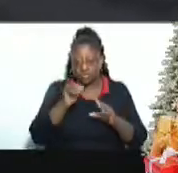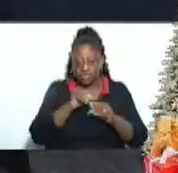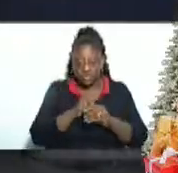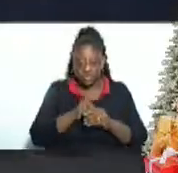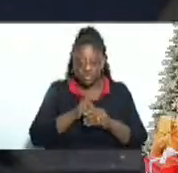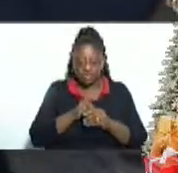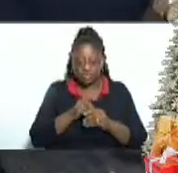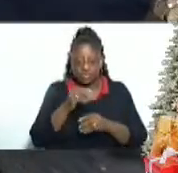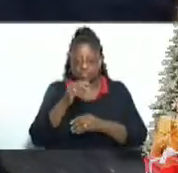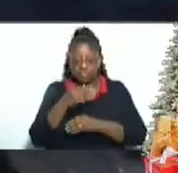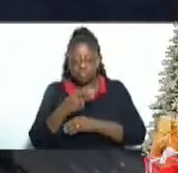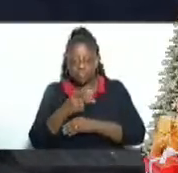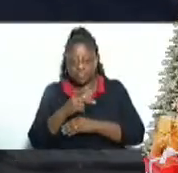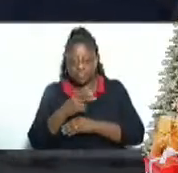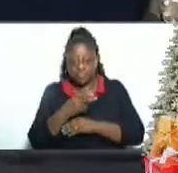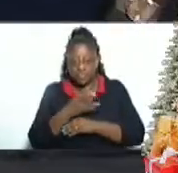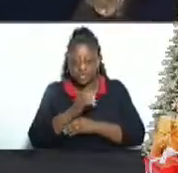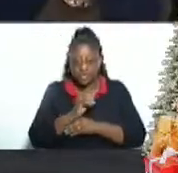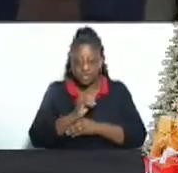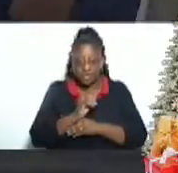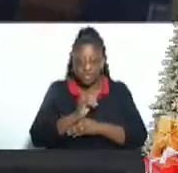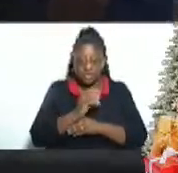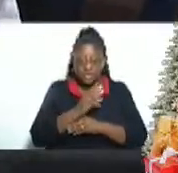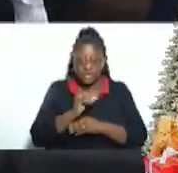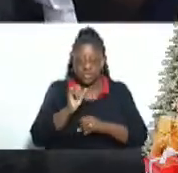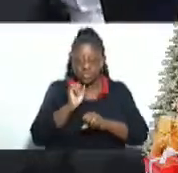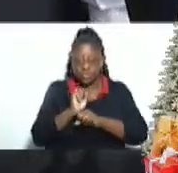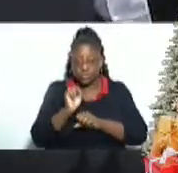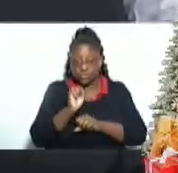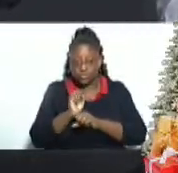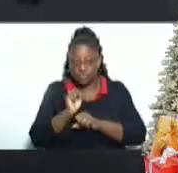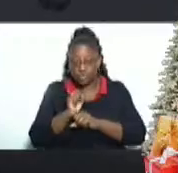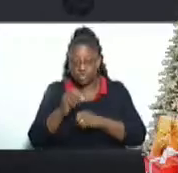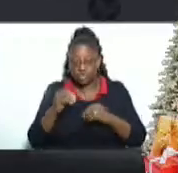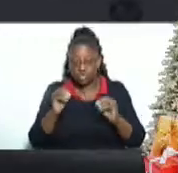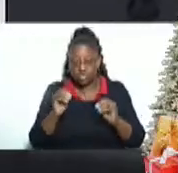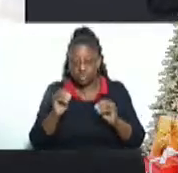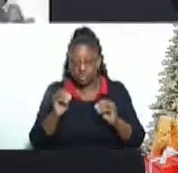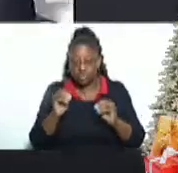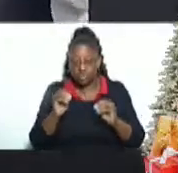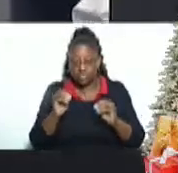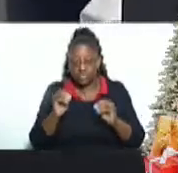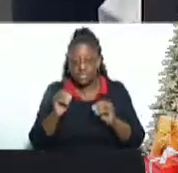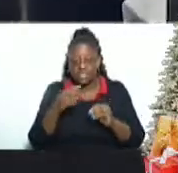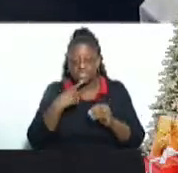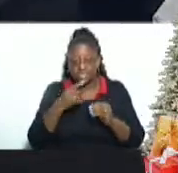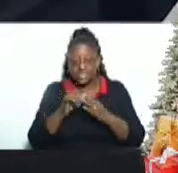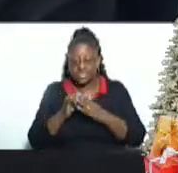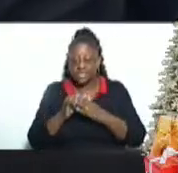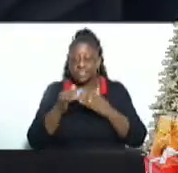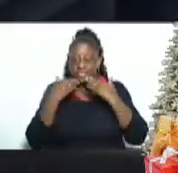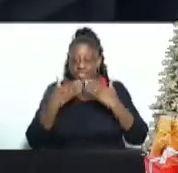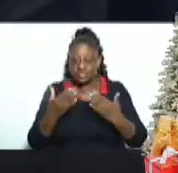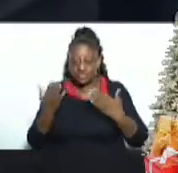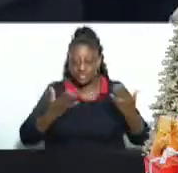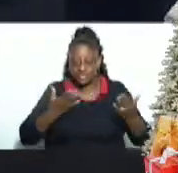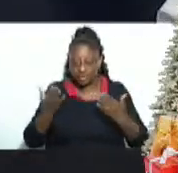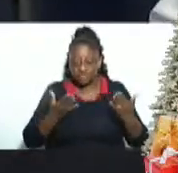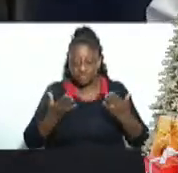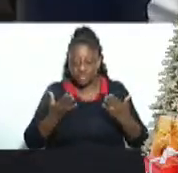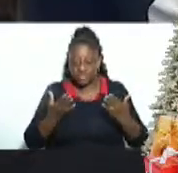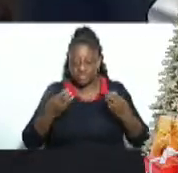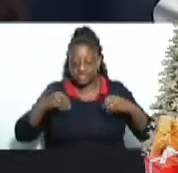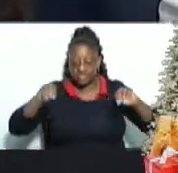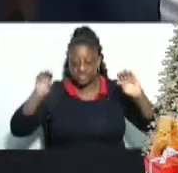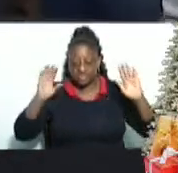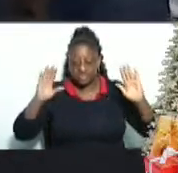American Health Organization disaster management workshop at the National Training Agency. While applauding participants for their sacrifice and service, the